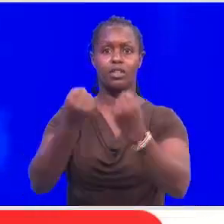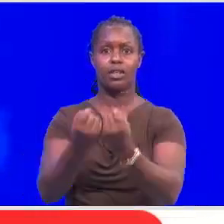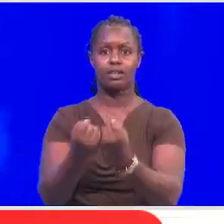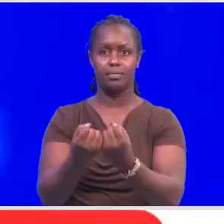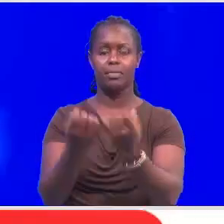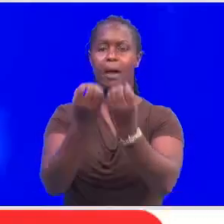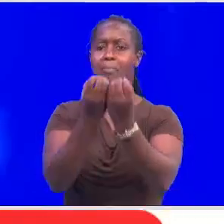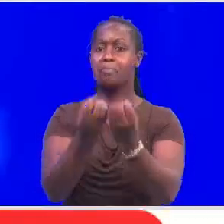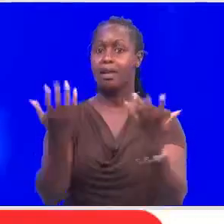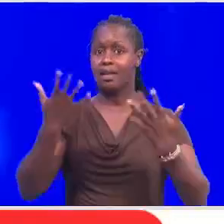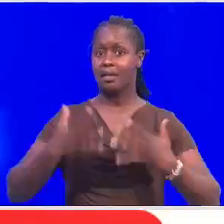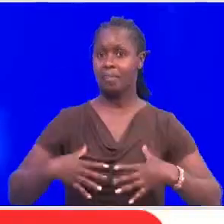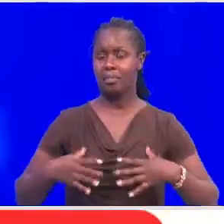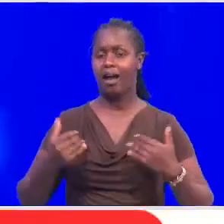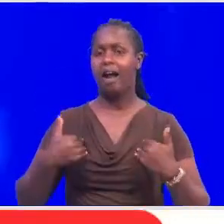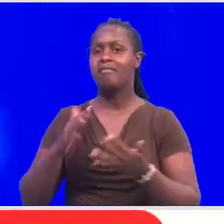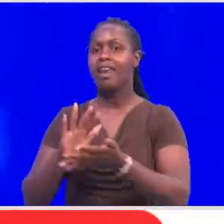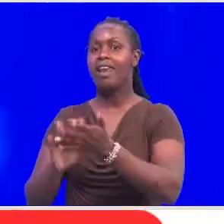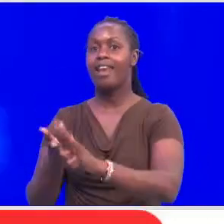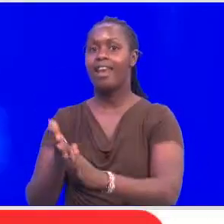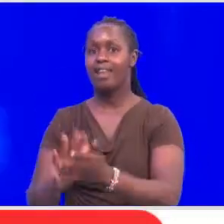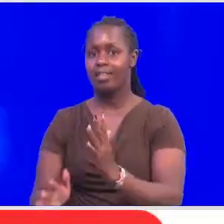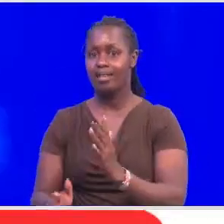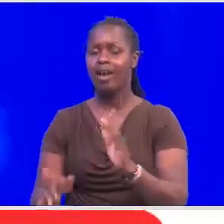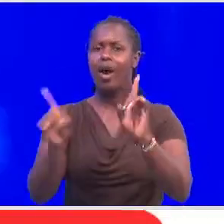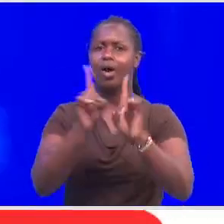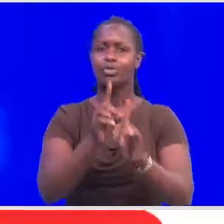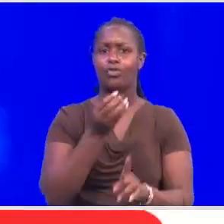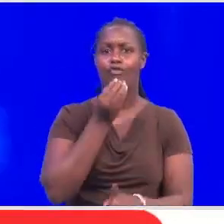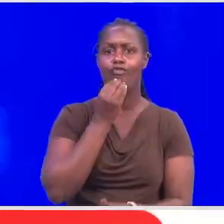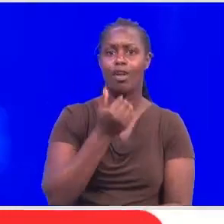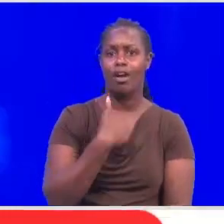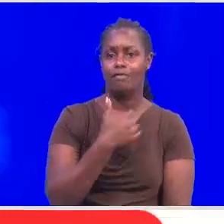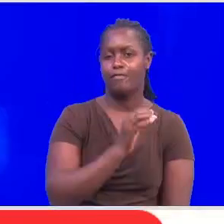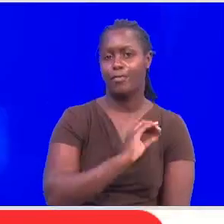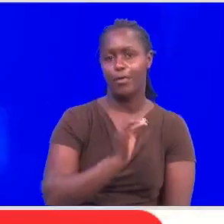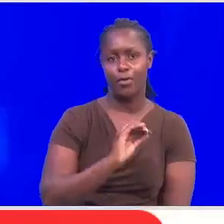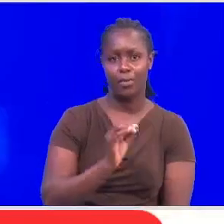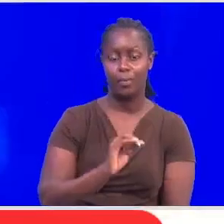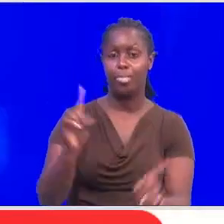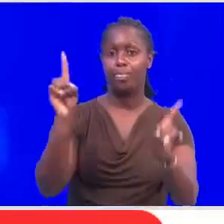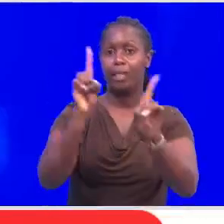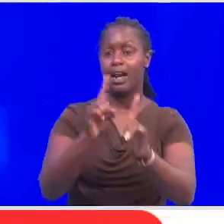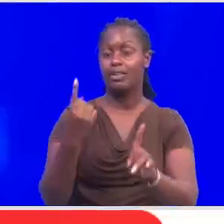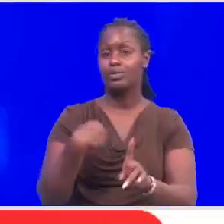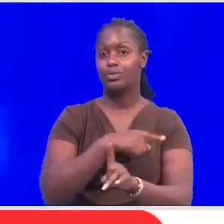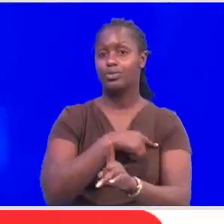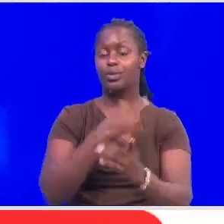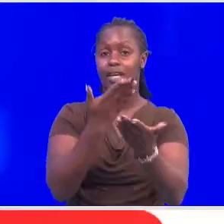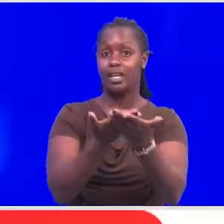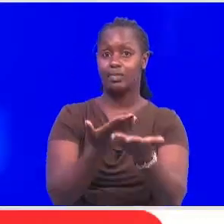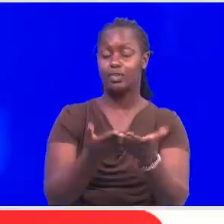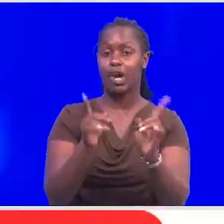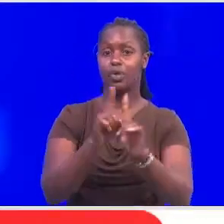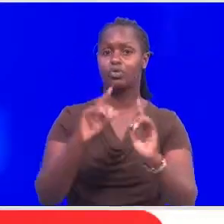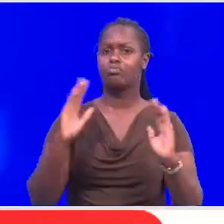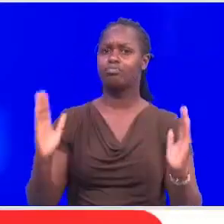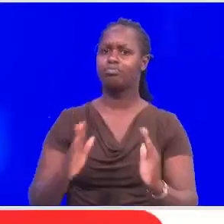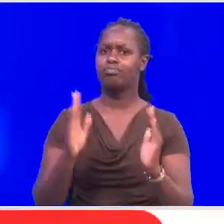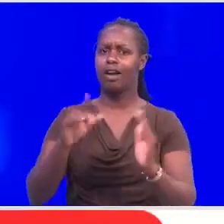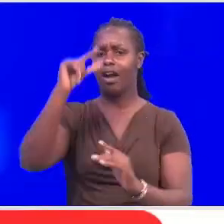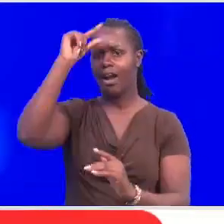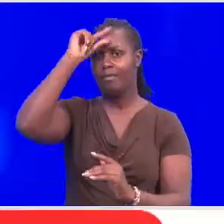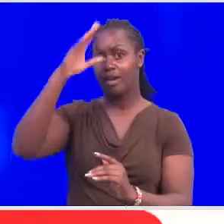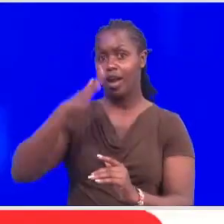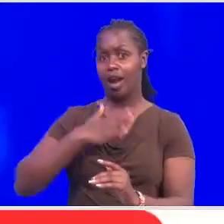have nothing for their own and nothing to eat. As we request and encourage our government to look at